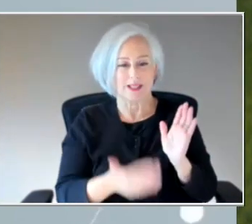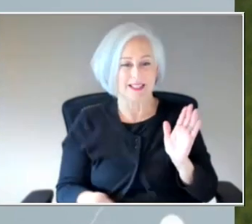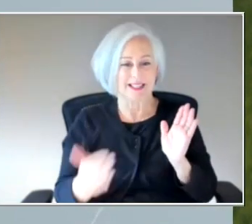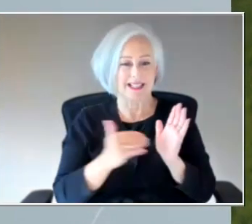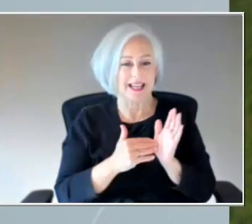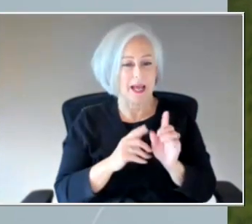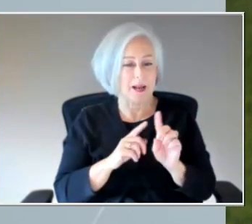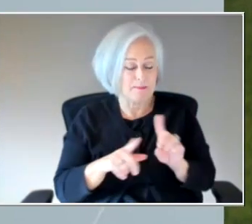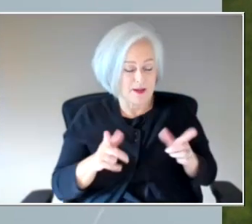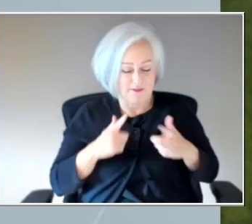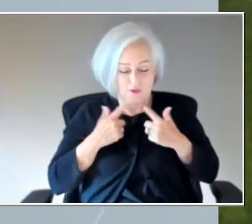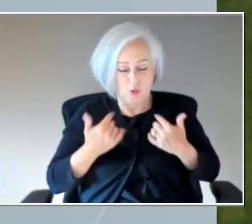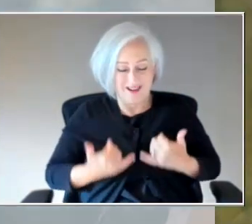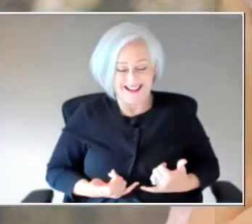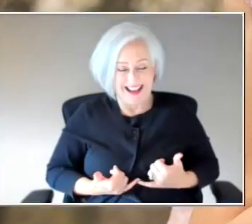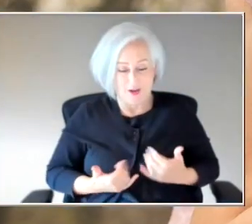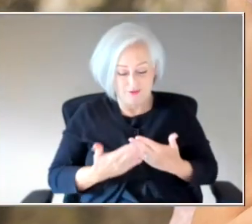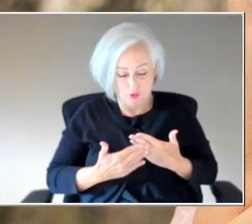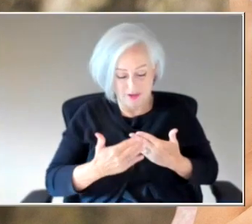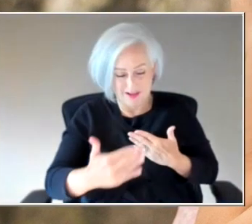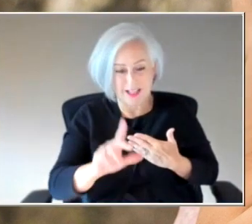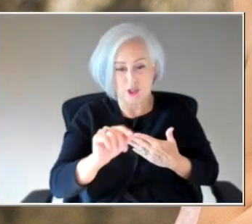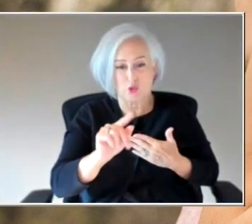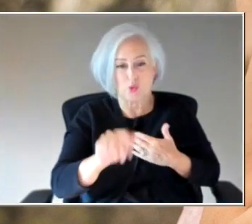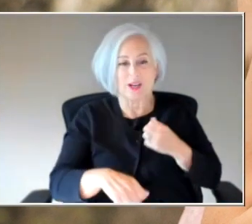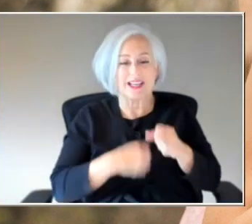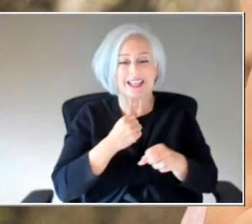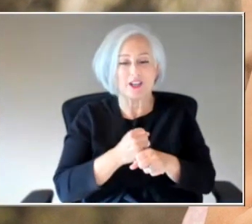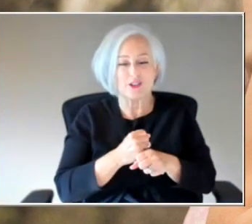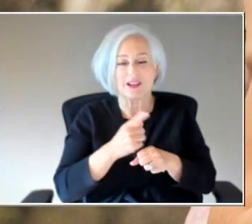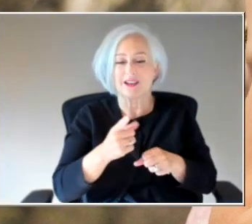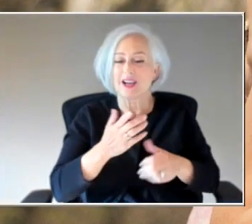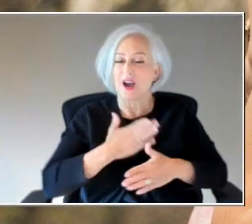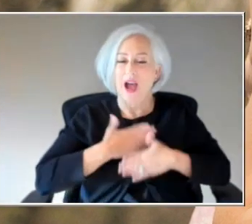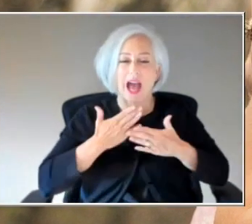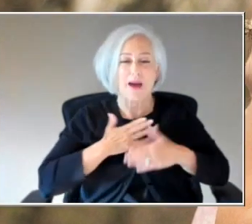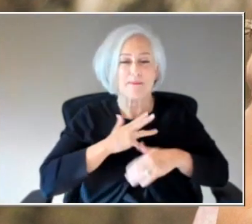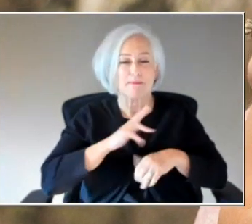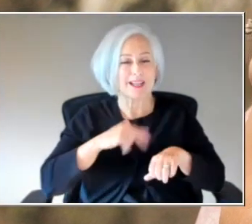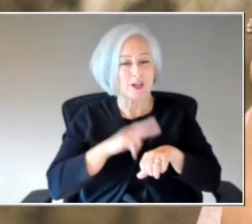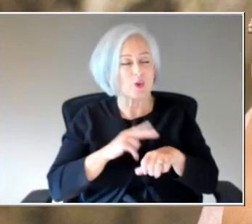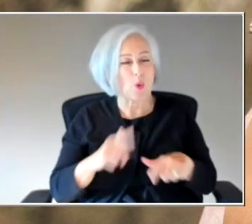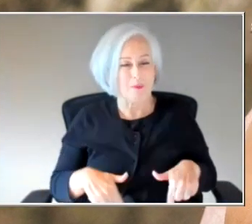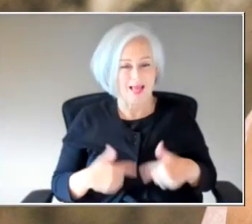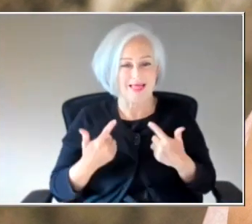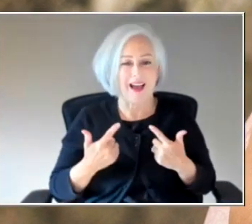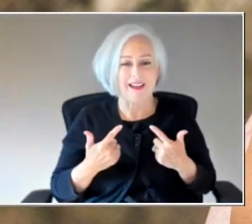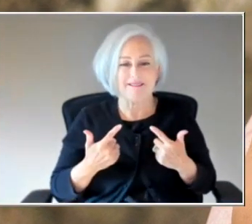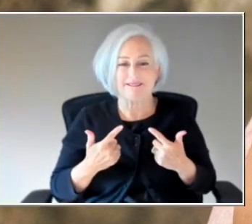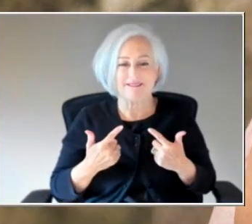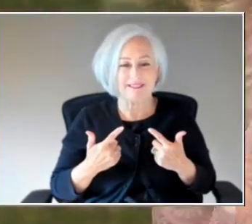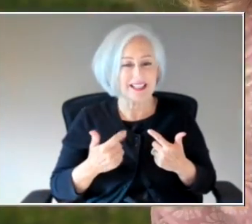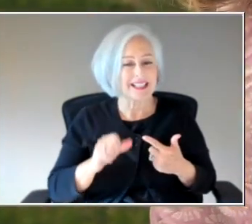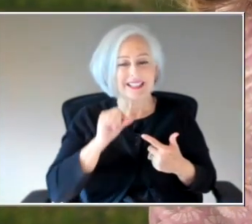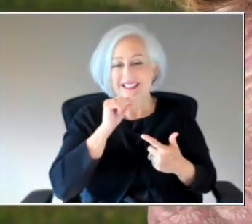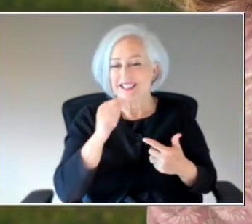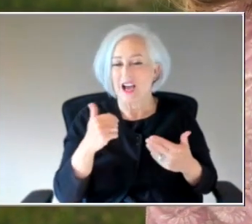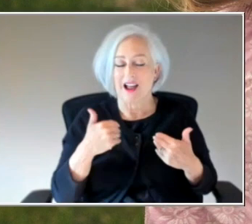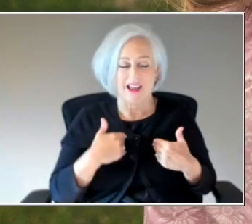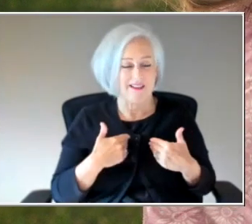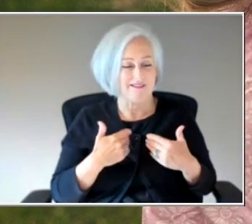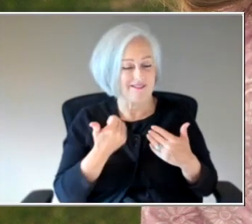for at least for the next 20 years, she can live a happy, normal life and not have to be restricted